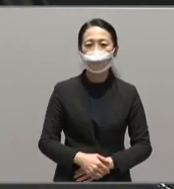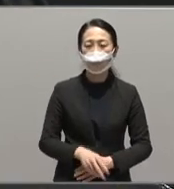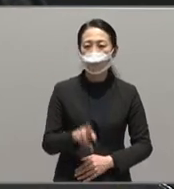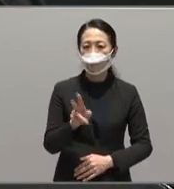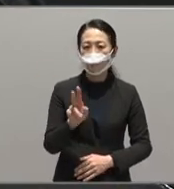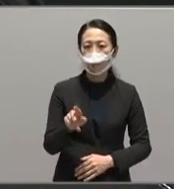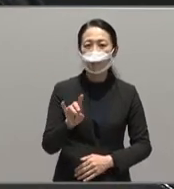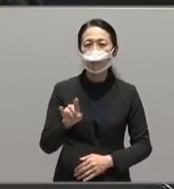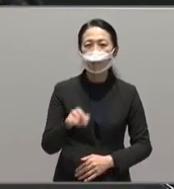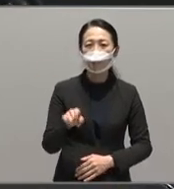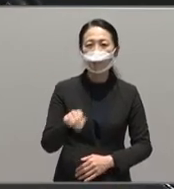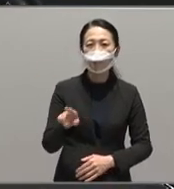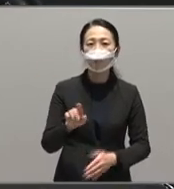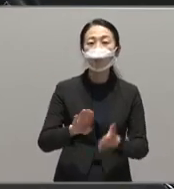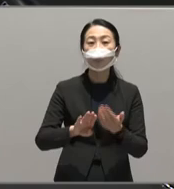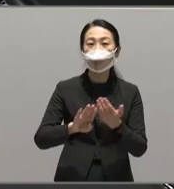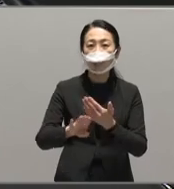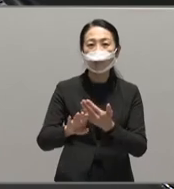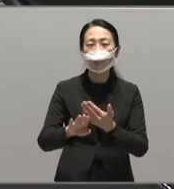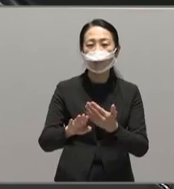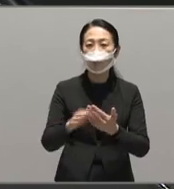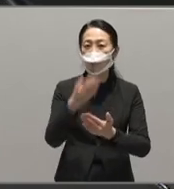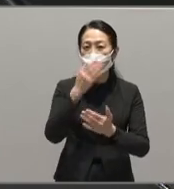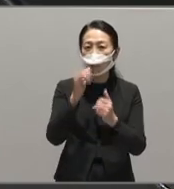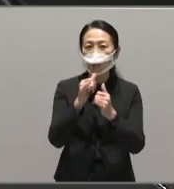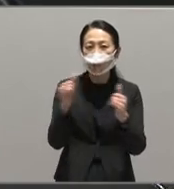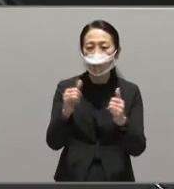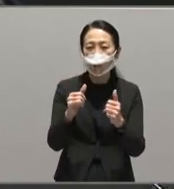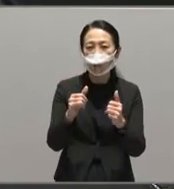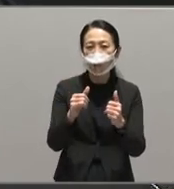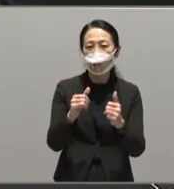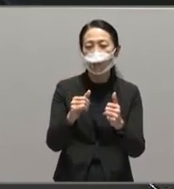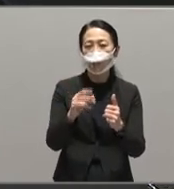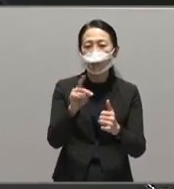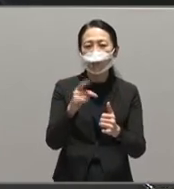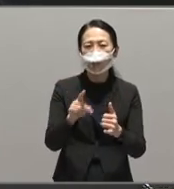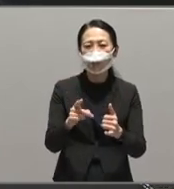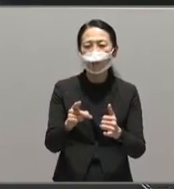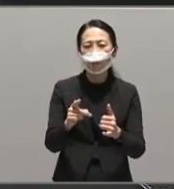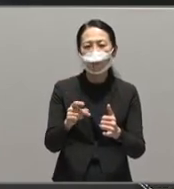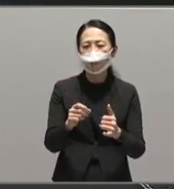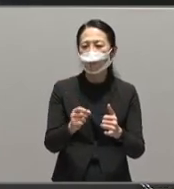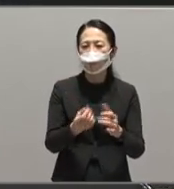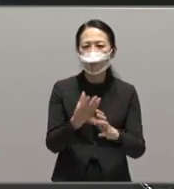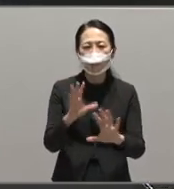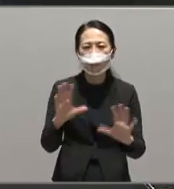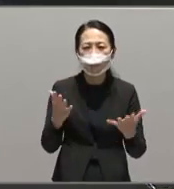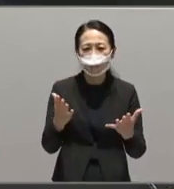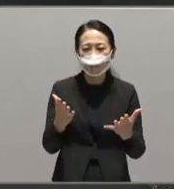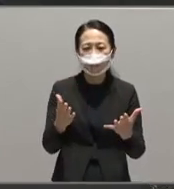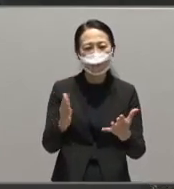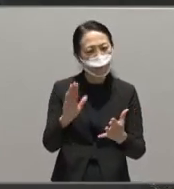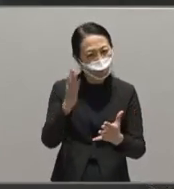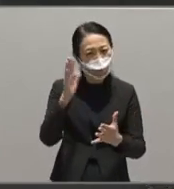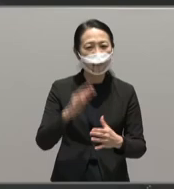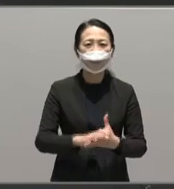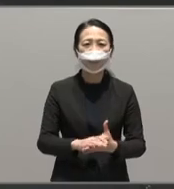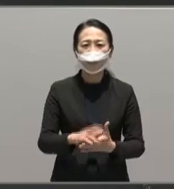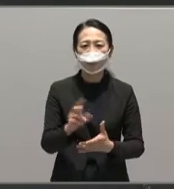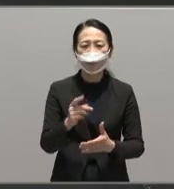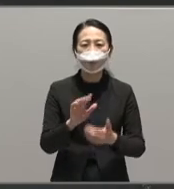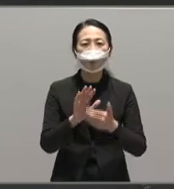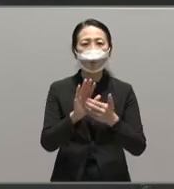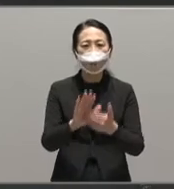of low immunity. Other than leukemia, young people don't usually develop cancer. I'm not being discriminatory, this is just a